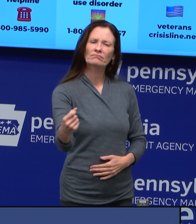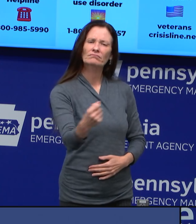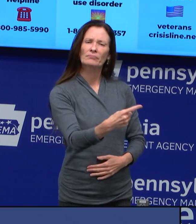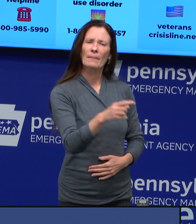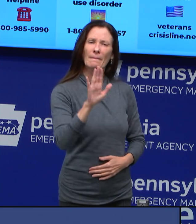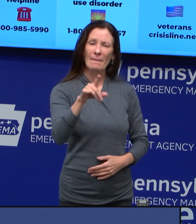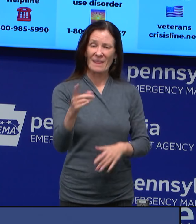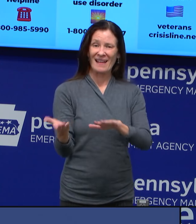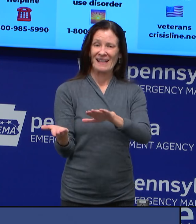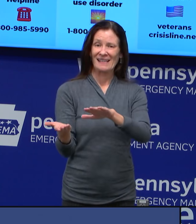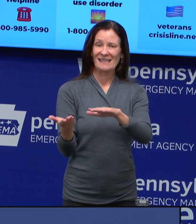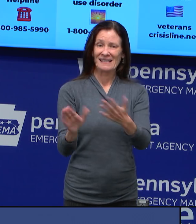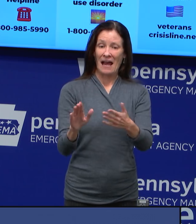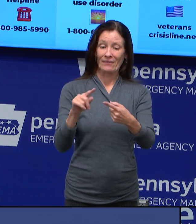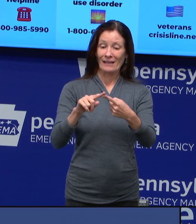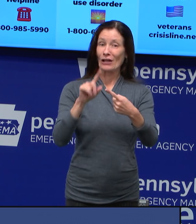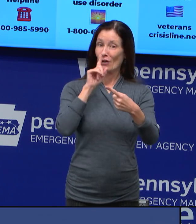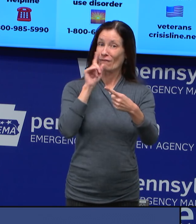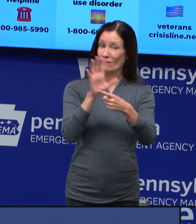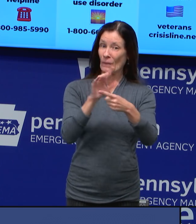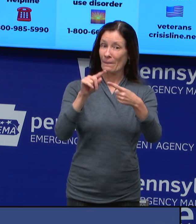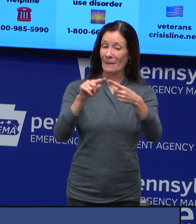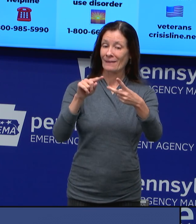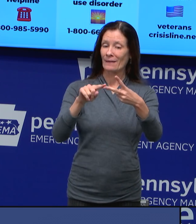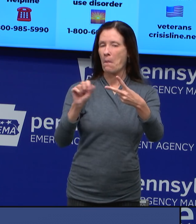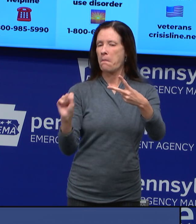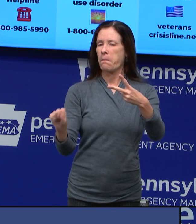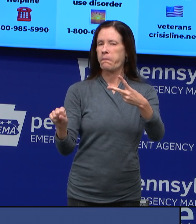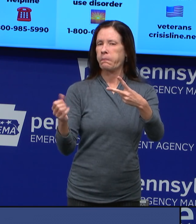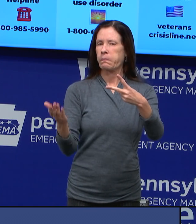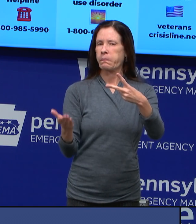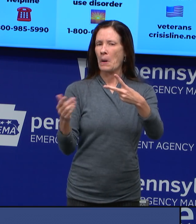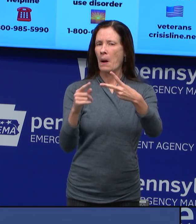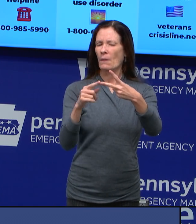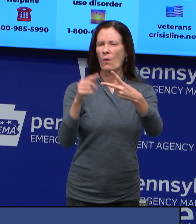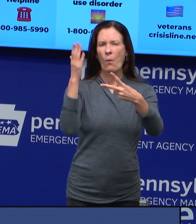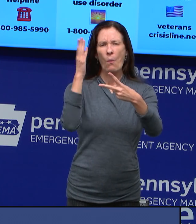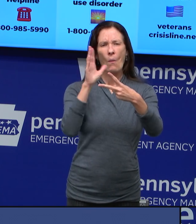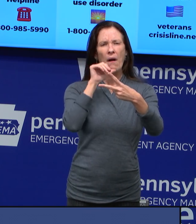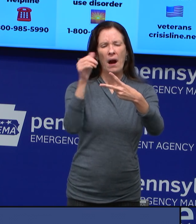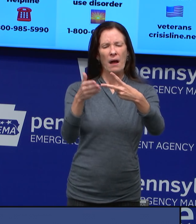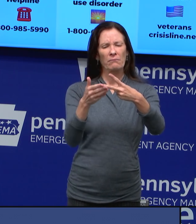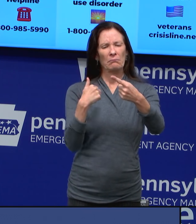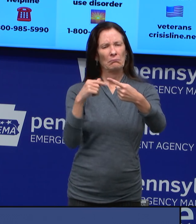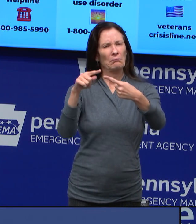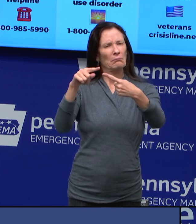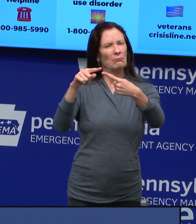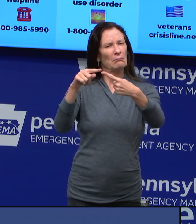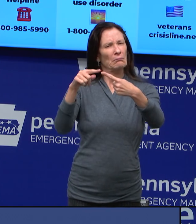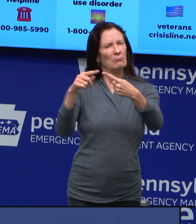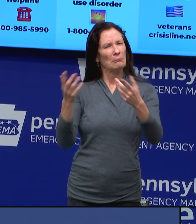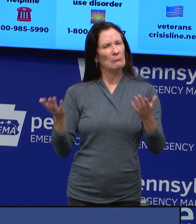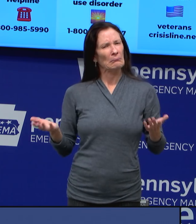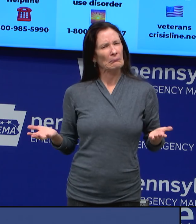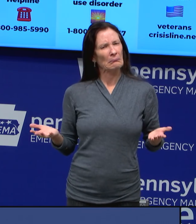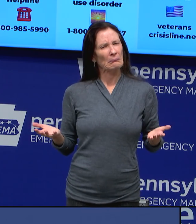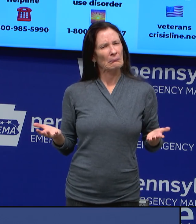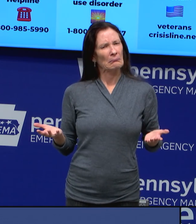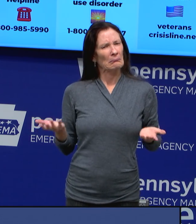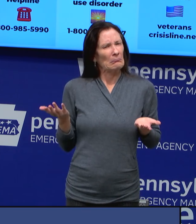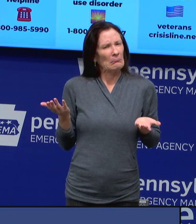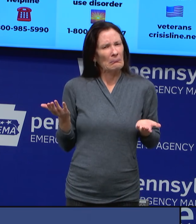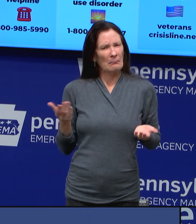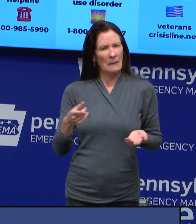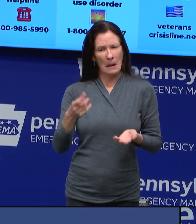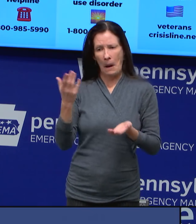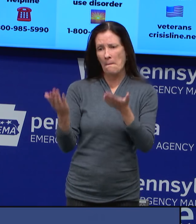probable cases? And if so, what happens when someone whose case is probable dies before a test can be performed? So we are counting probable cases.